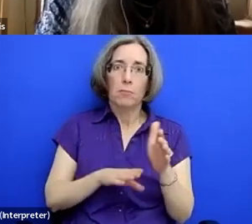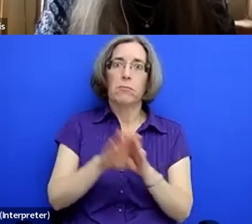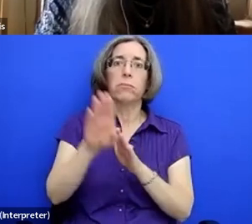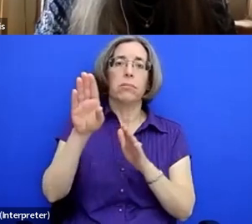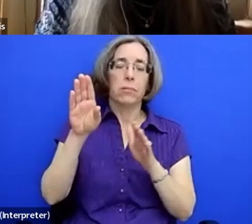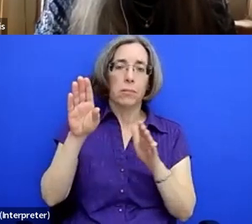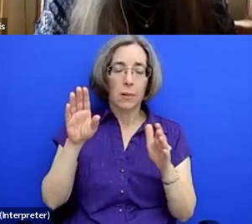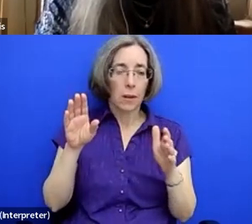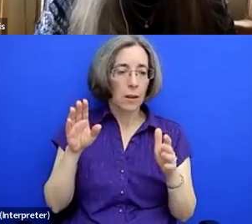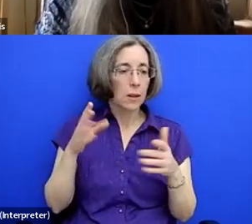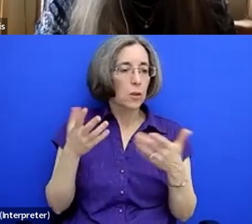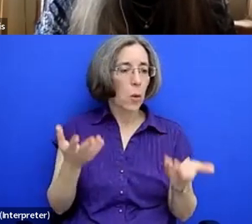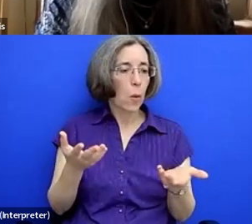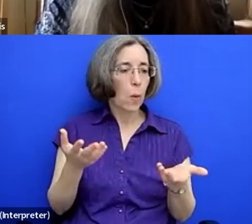enabling,